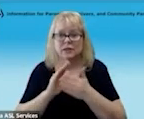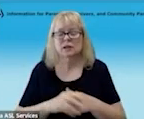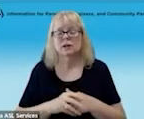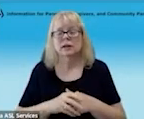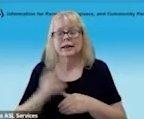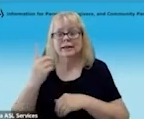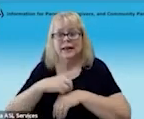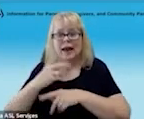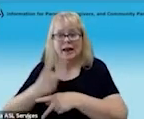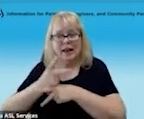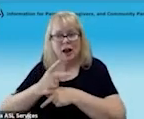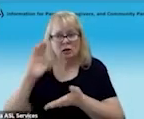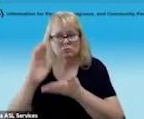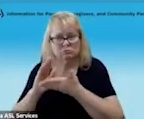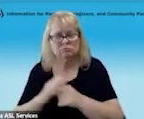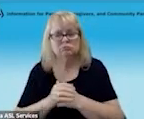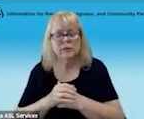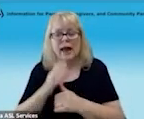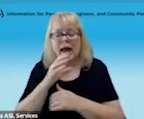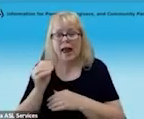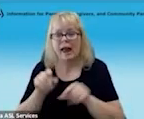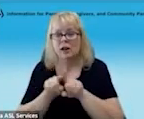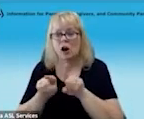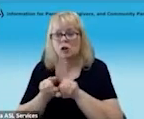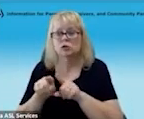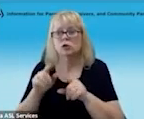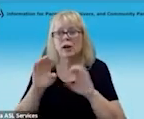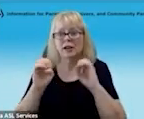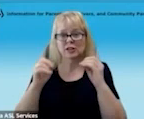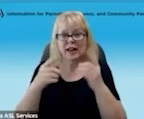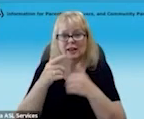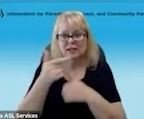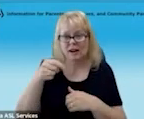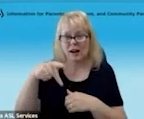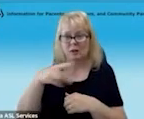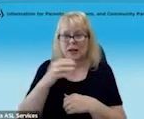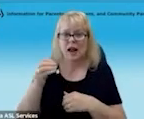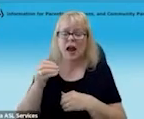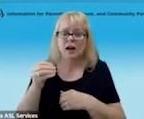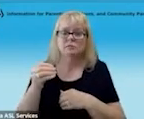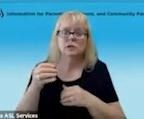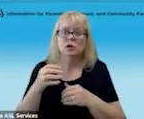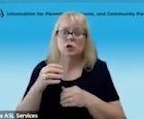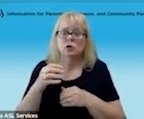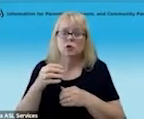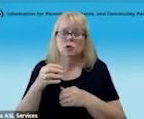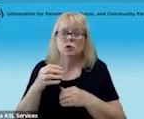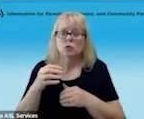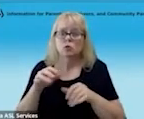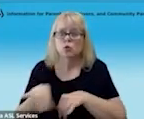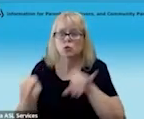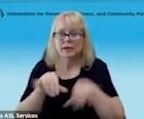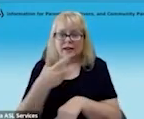activities that can further contribute to worsening of mental or emotional health. Decreased school or daycare attendance, which can lead to widening